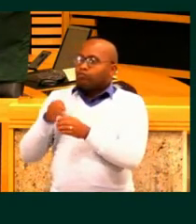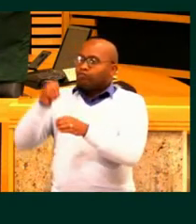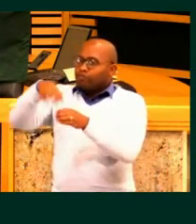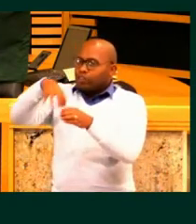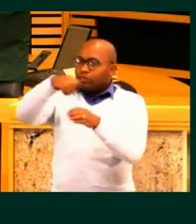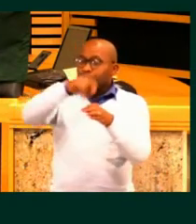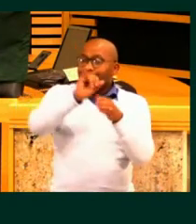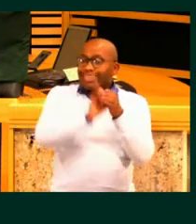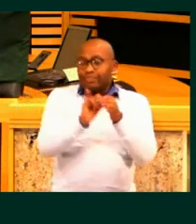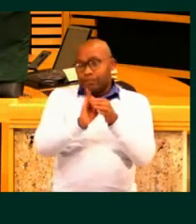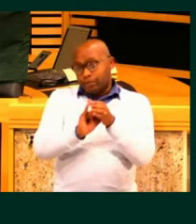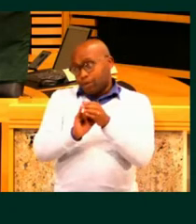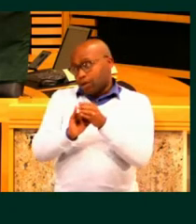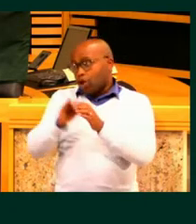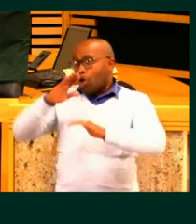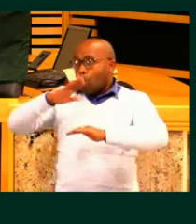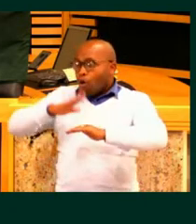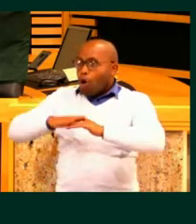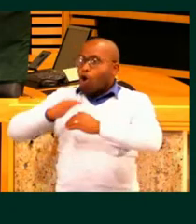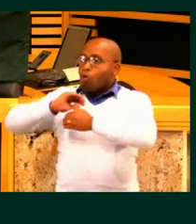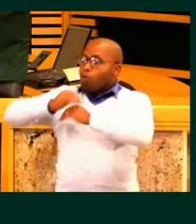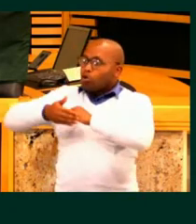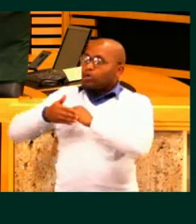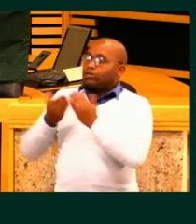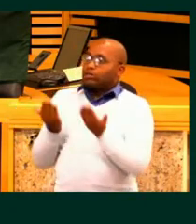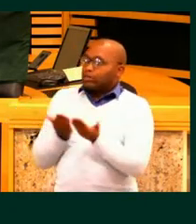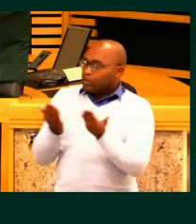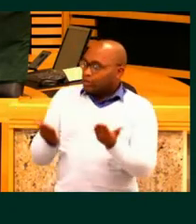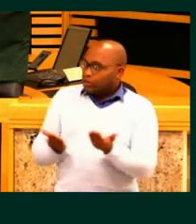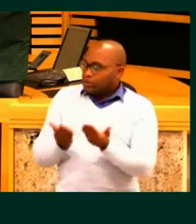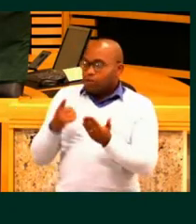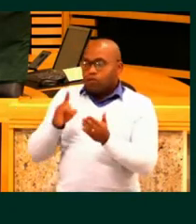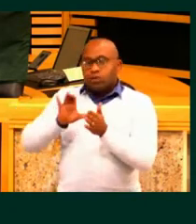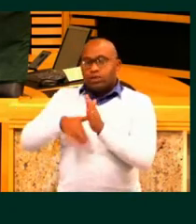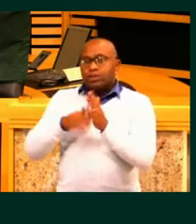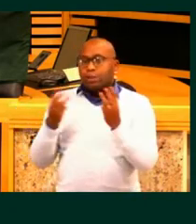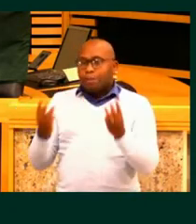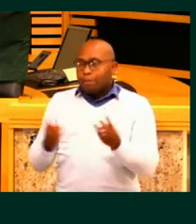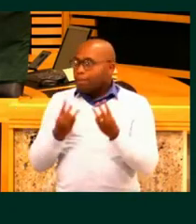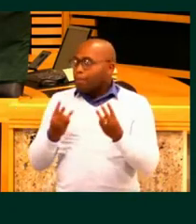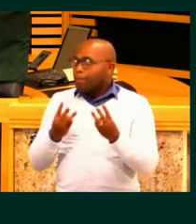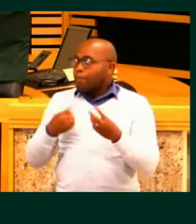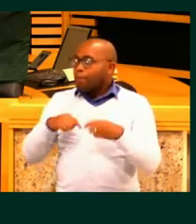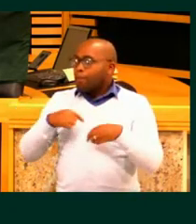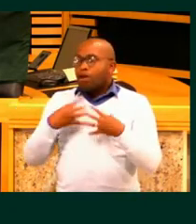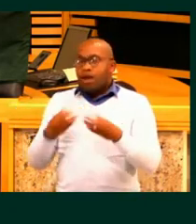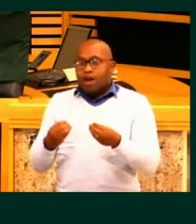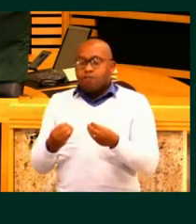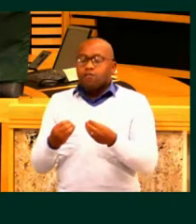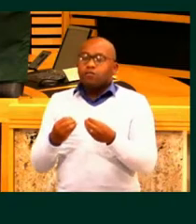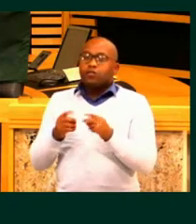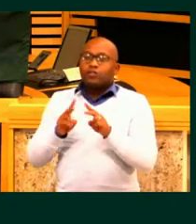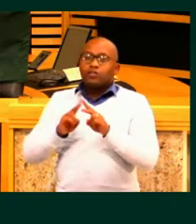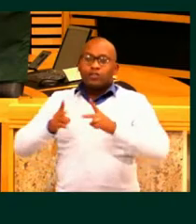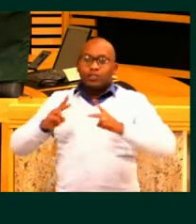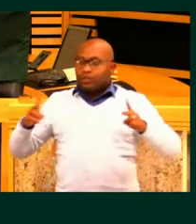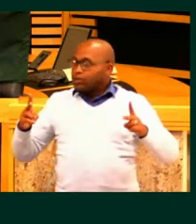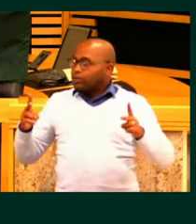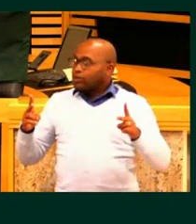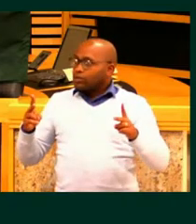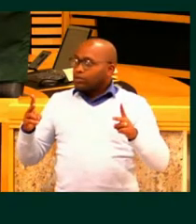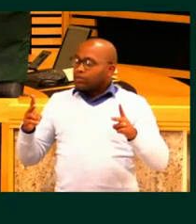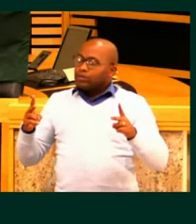services and work opportunities to person with disabilities with experience barriers in accessing employment in the open